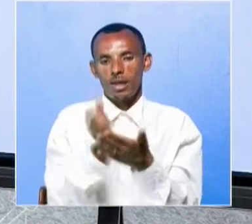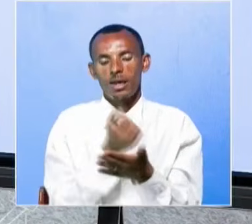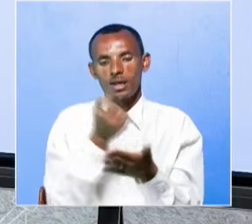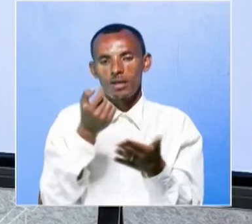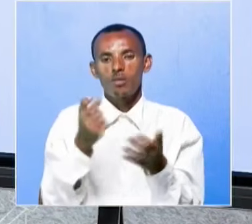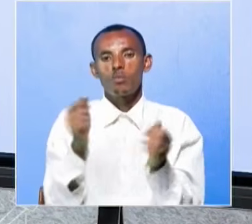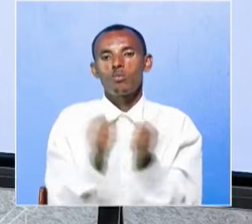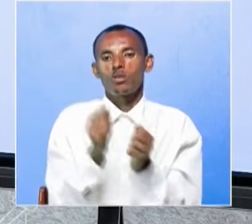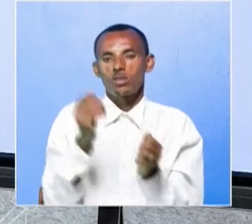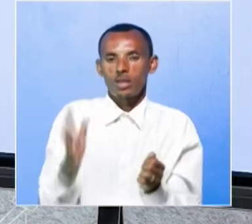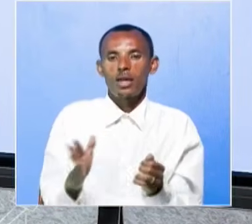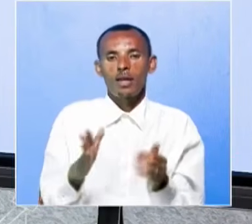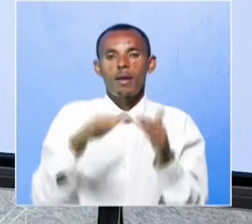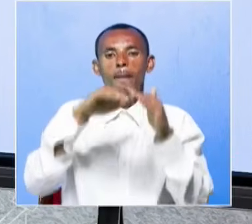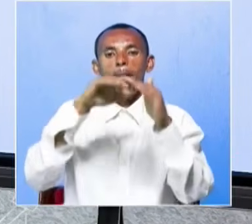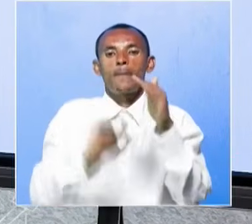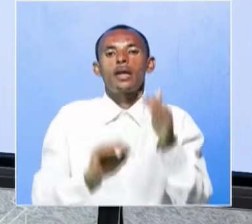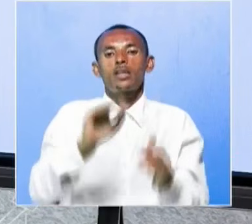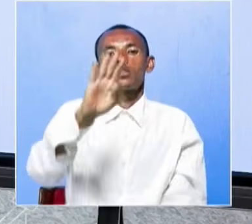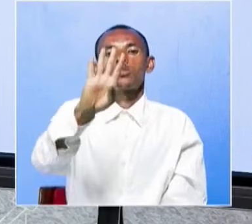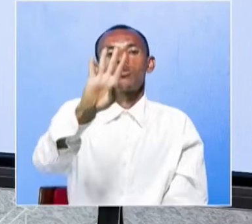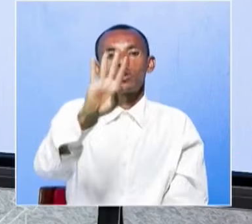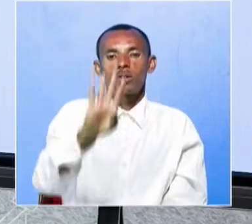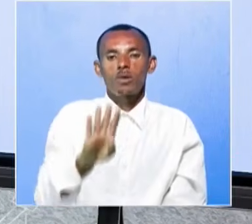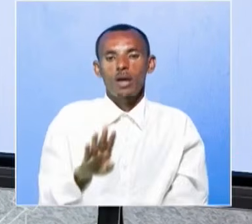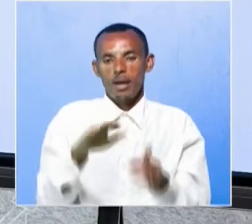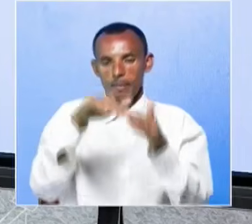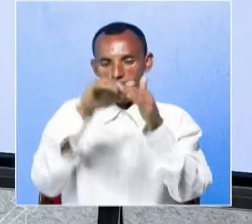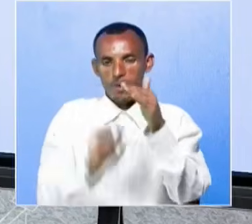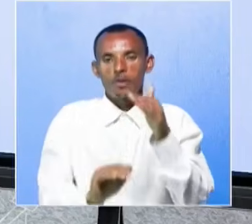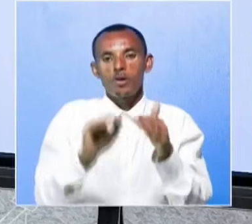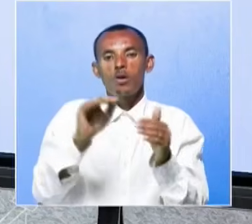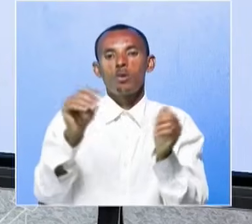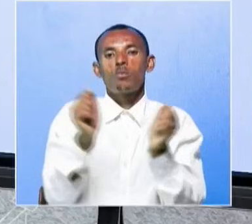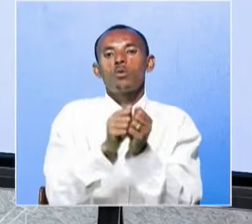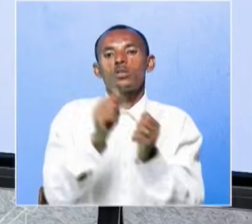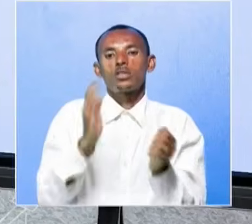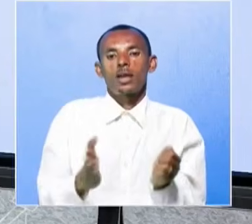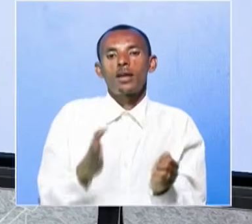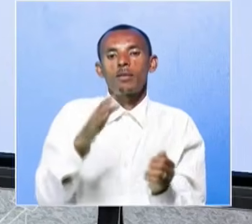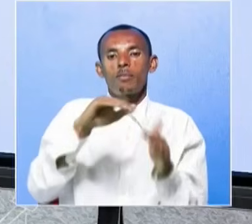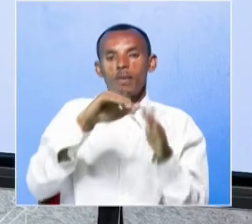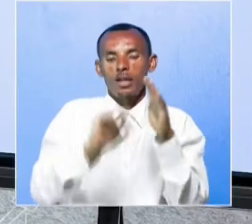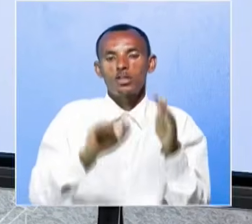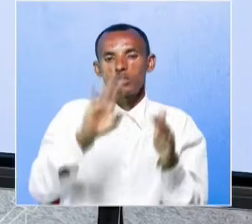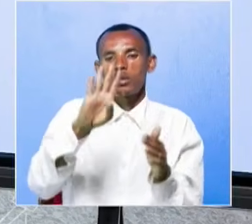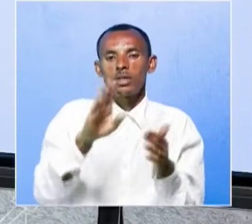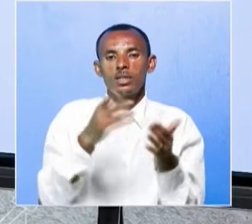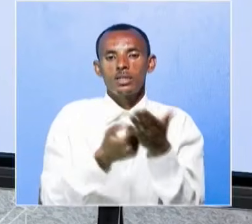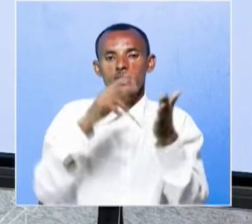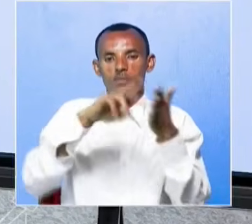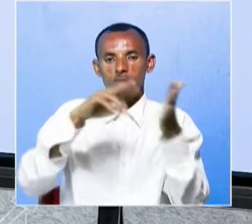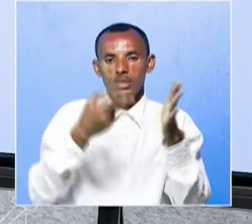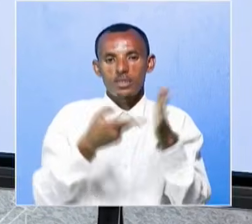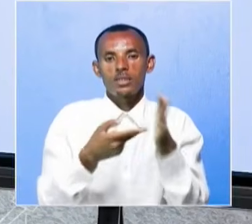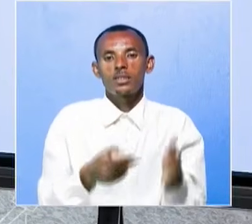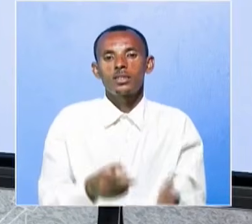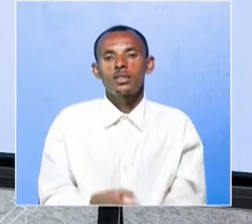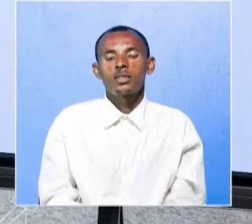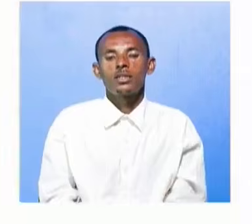both sides minus 4. Okay, you can subtract both sides minus 4. Then this becomes